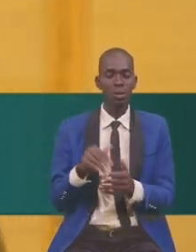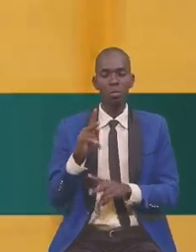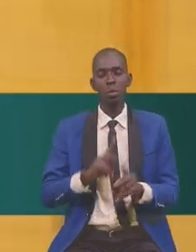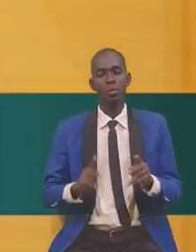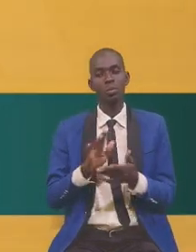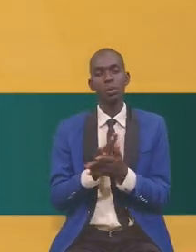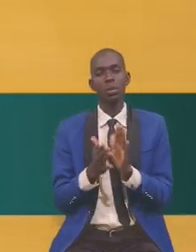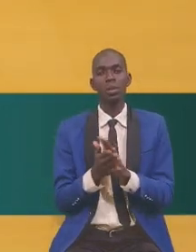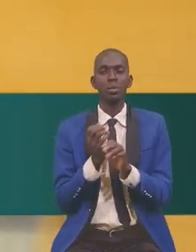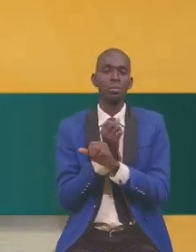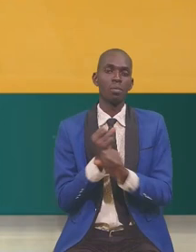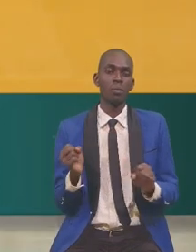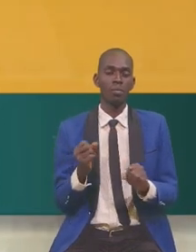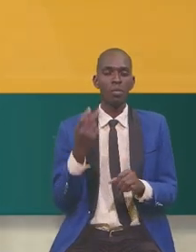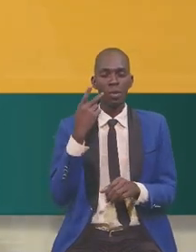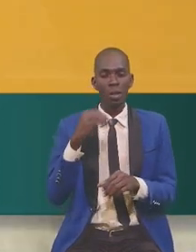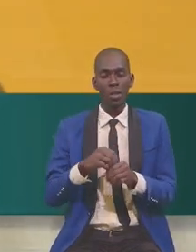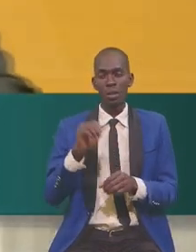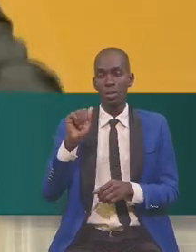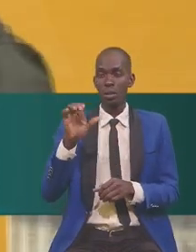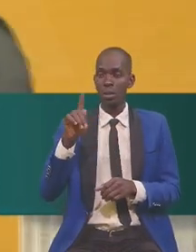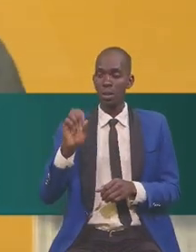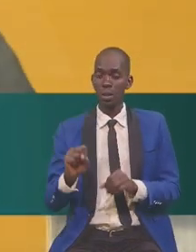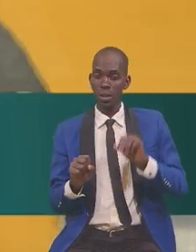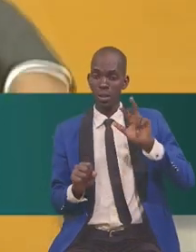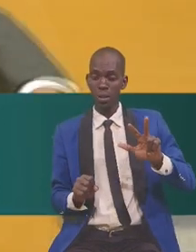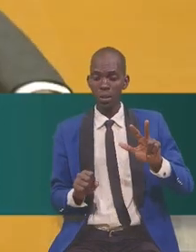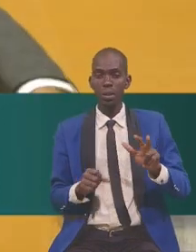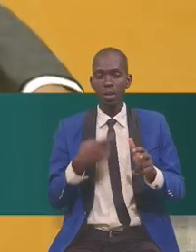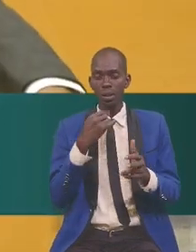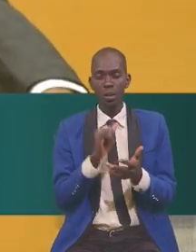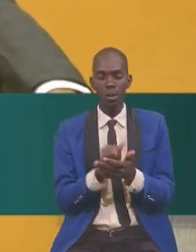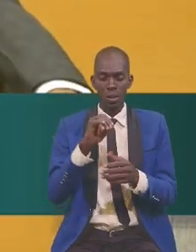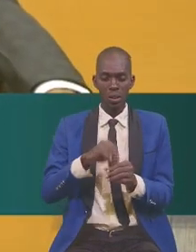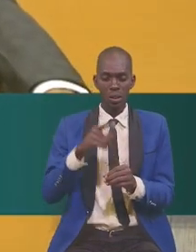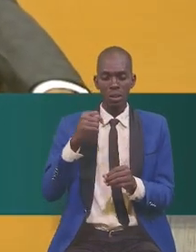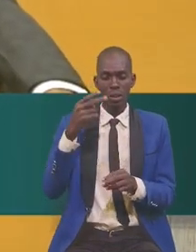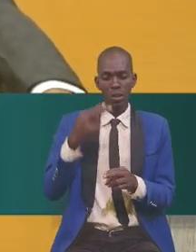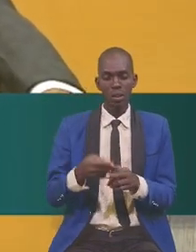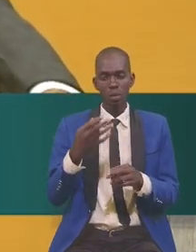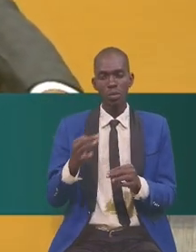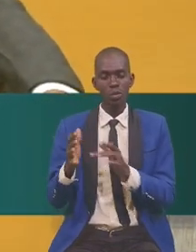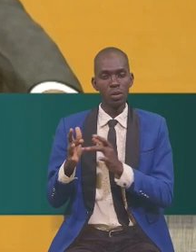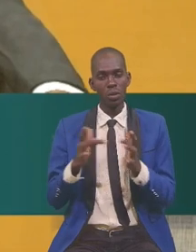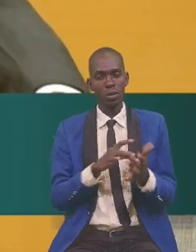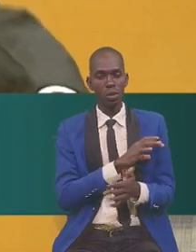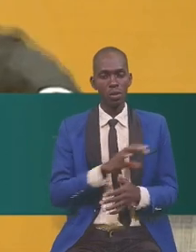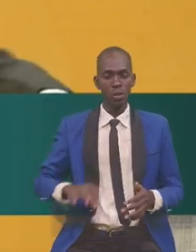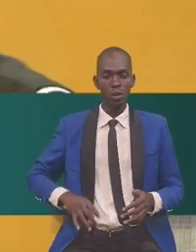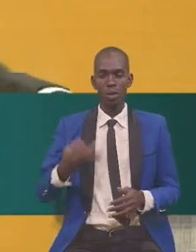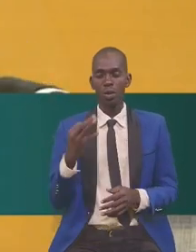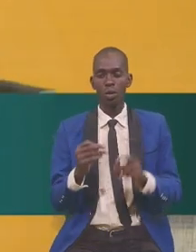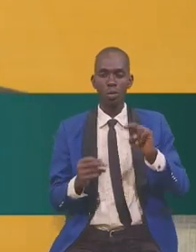3, we have chapter 3 that says, in the name of Jesus Christ of Nazareth, I say unto